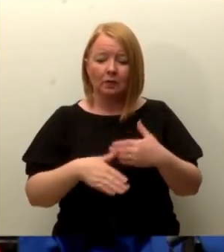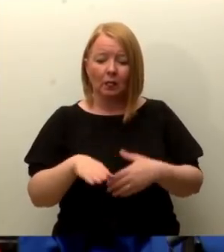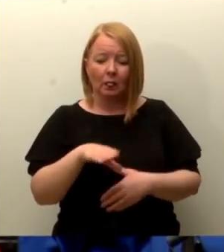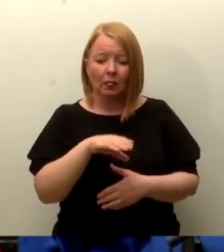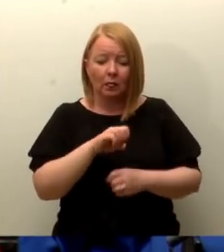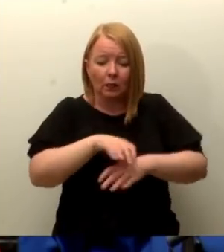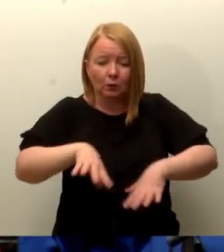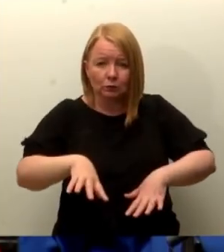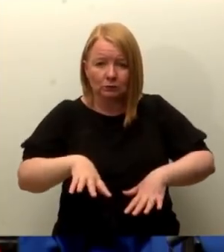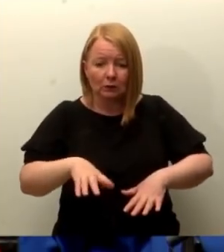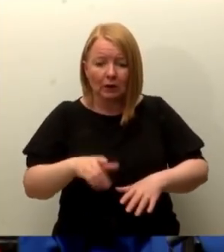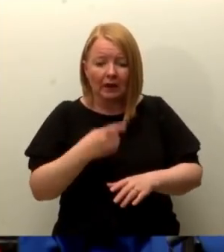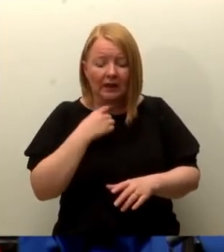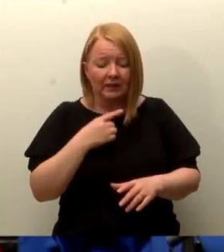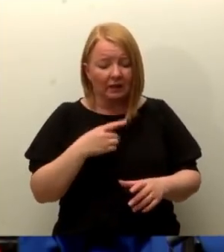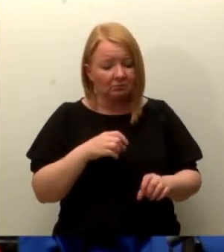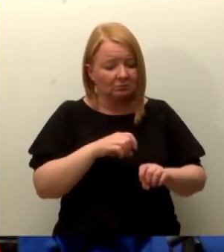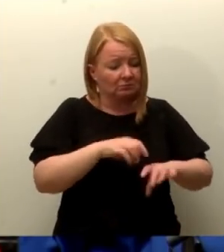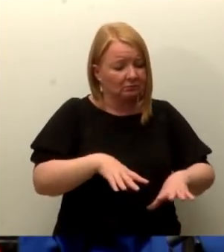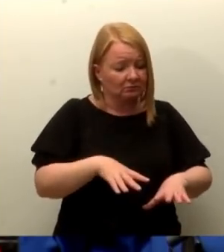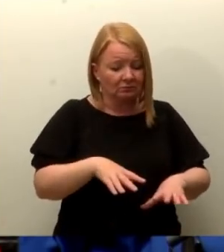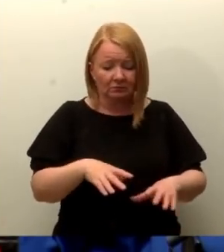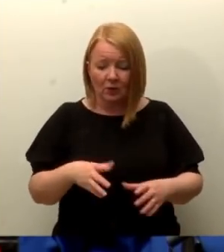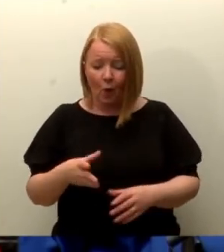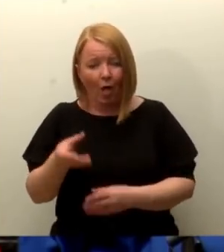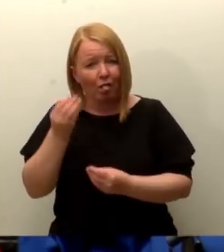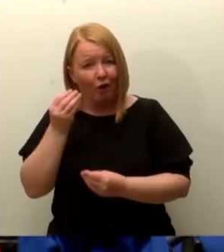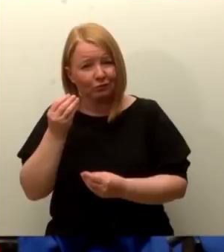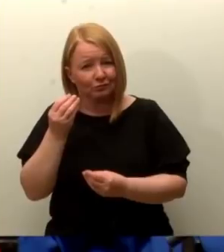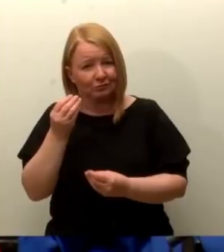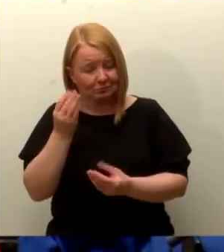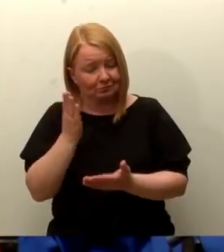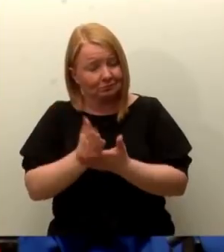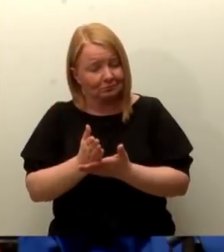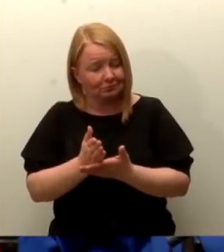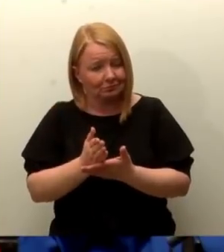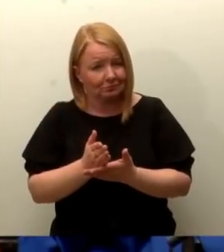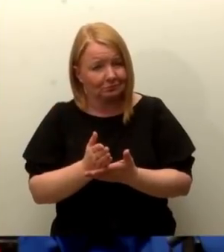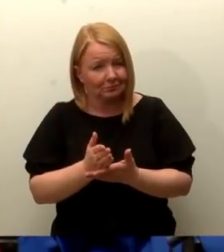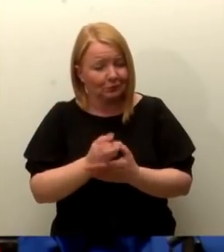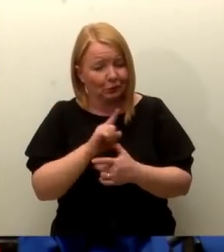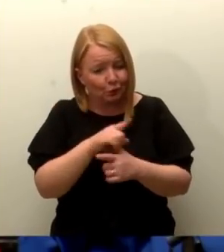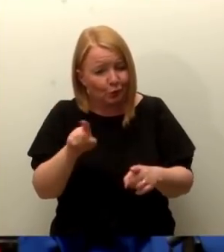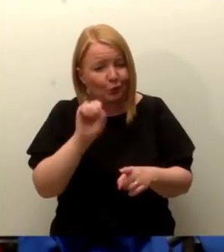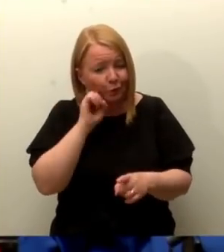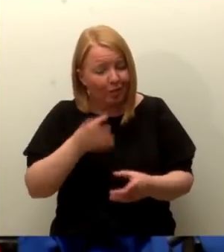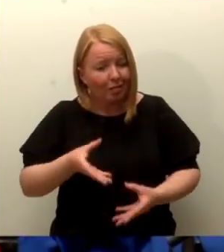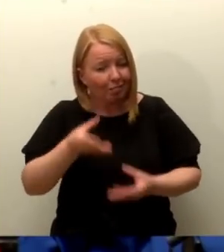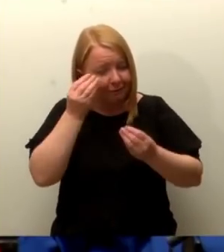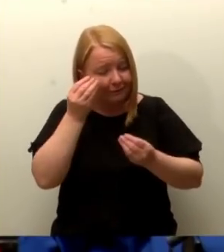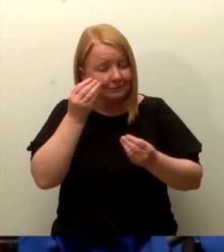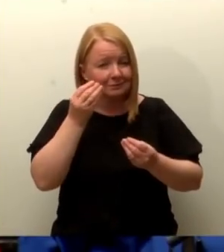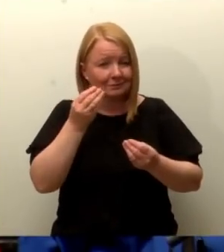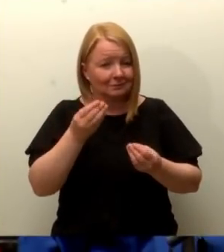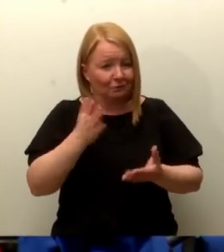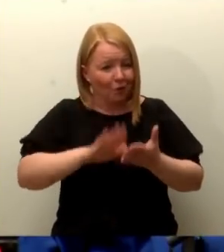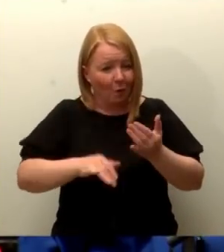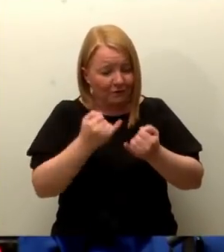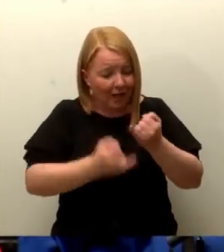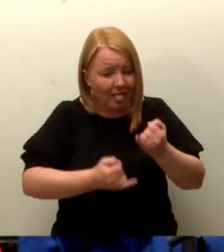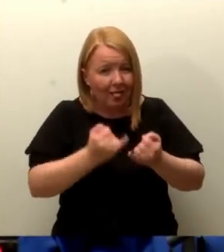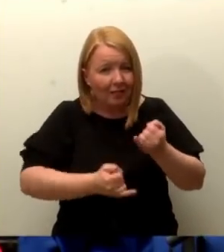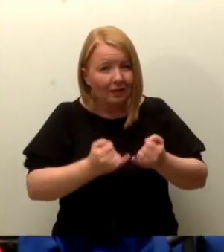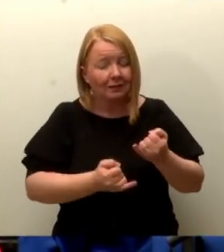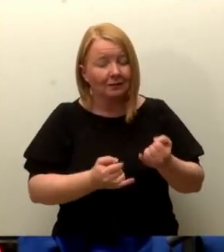learn. So you never lose, you're going to learn. And there is so much to learn from your failures, bad